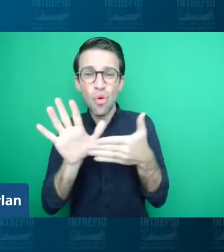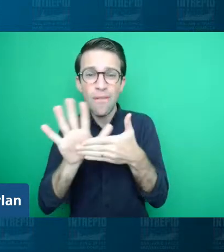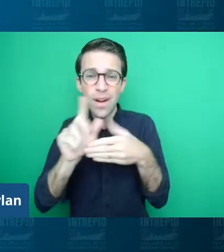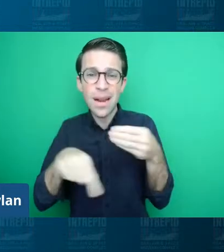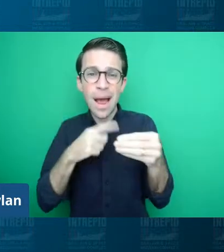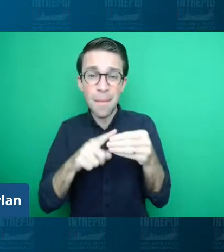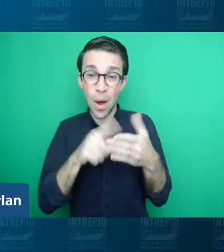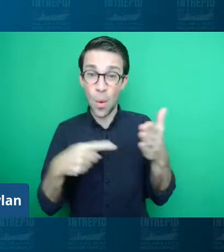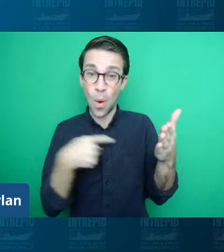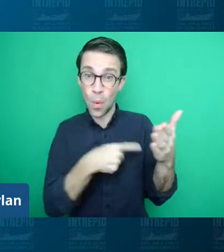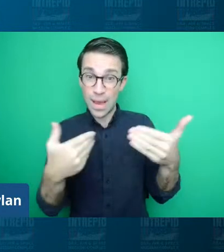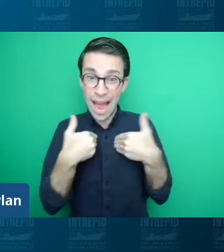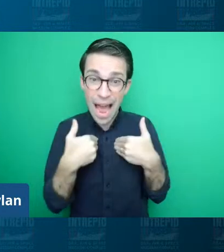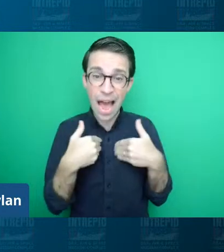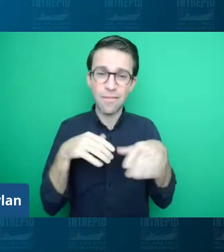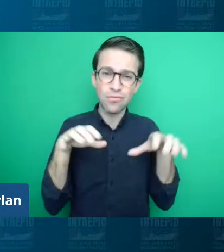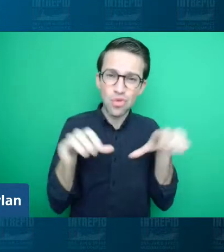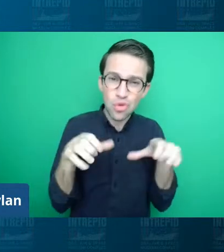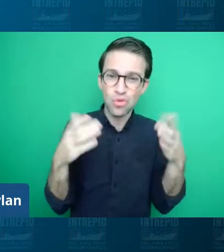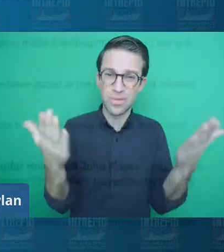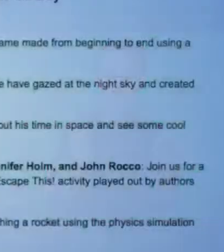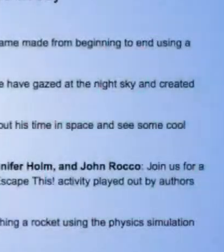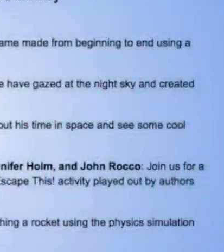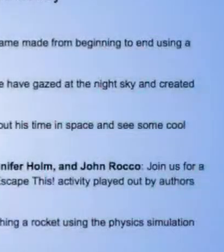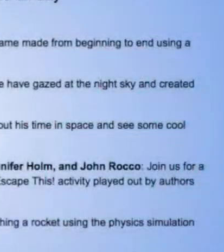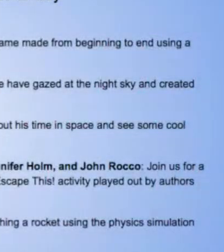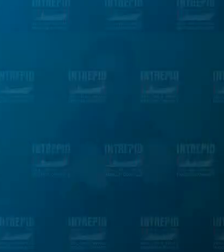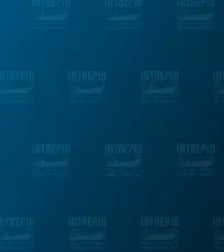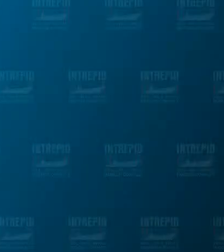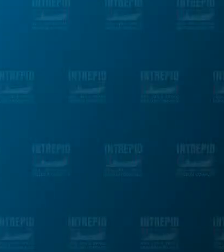we have and do at the museum. Take a look.